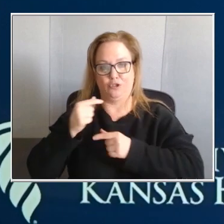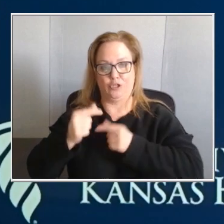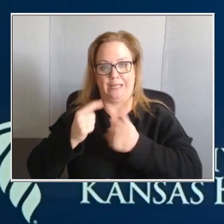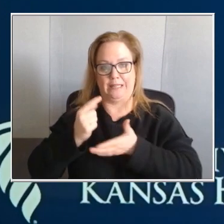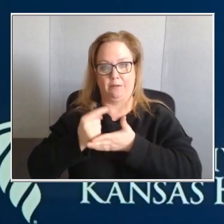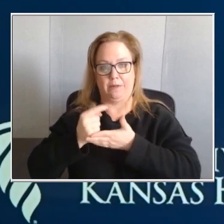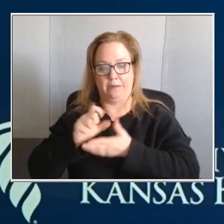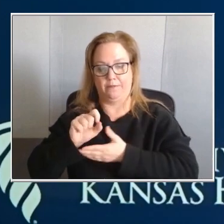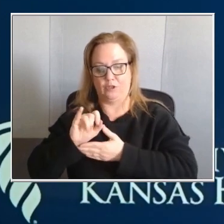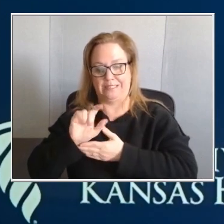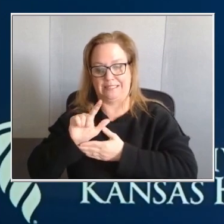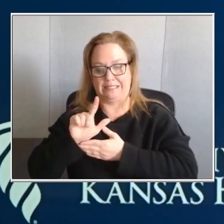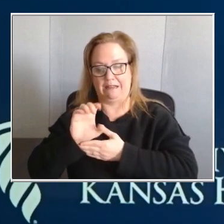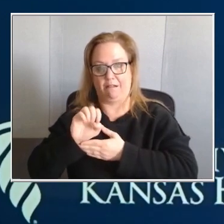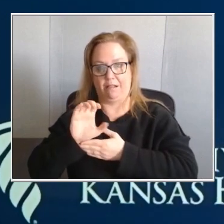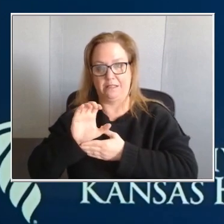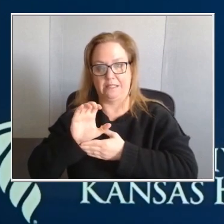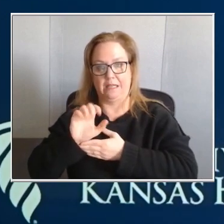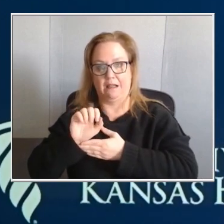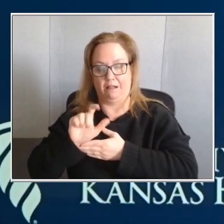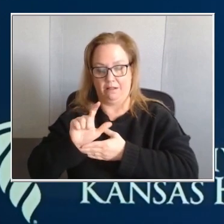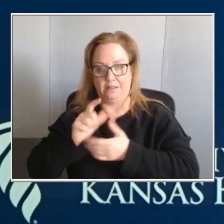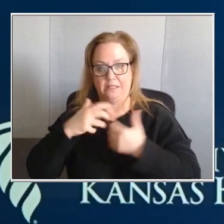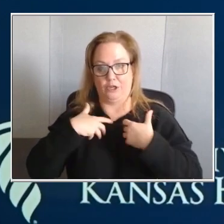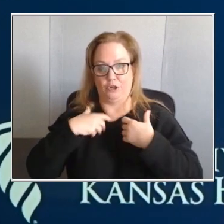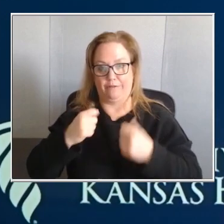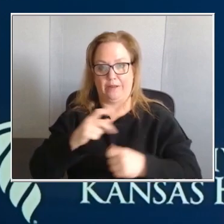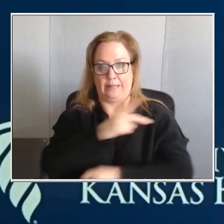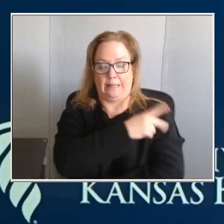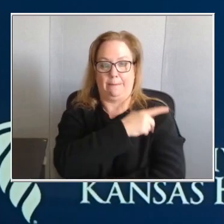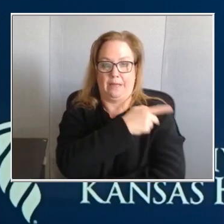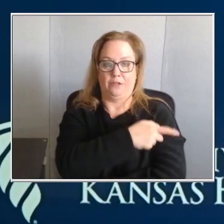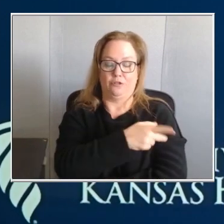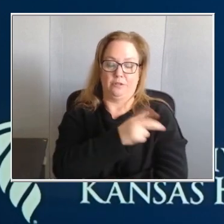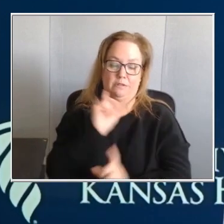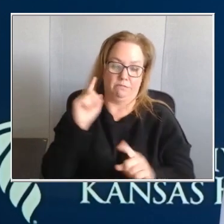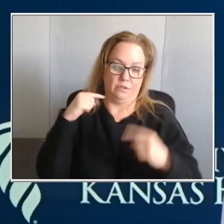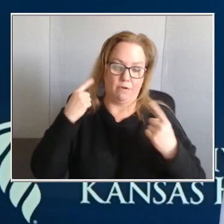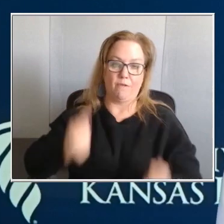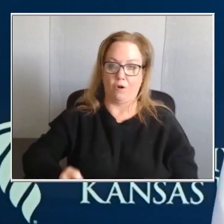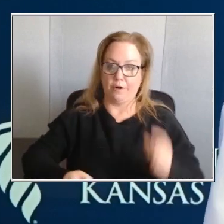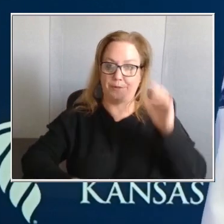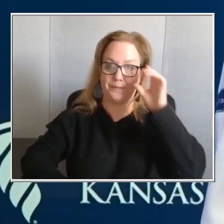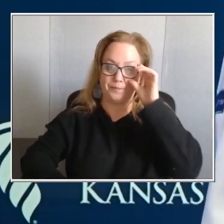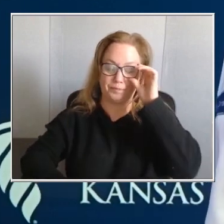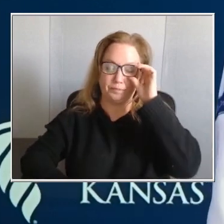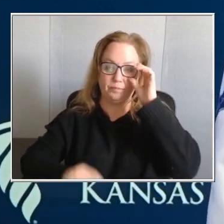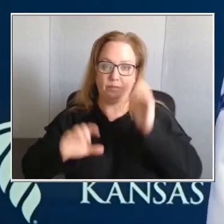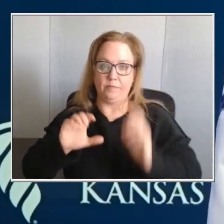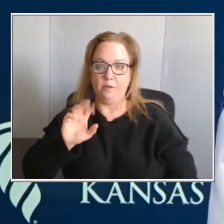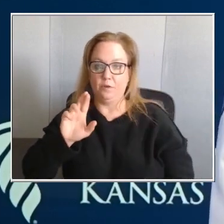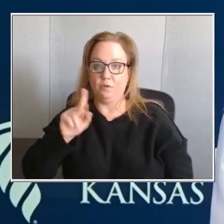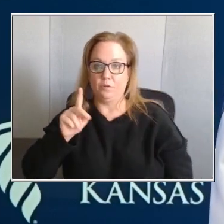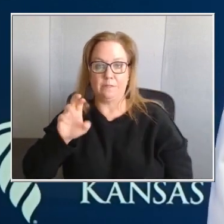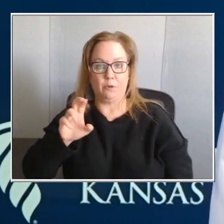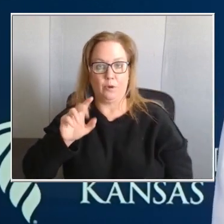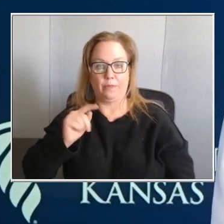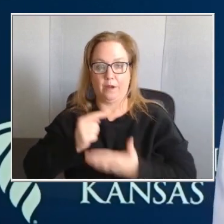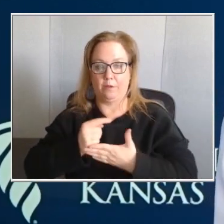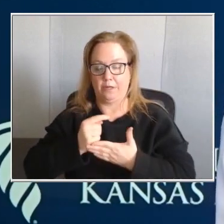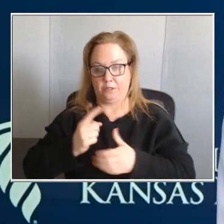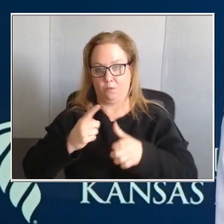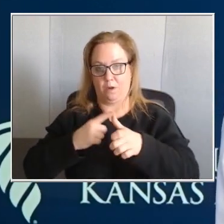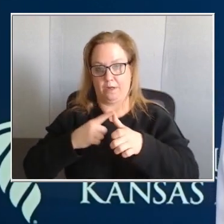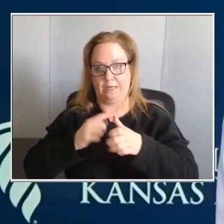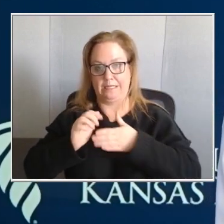cell disease that appears to be curative in the patients that have been treated so far. But CRISPR Therapeutics is just one, but a